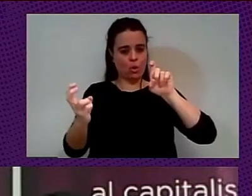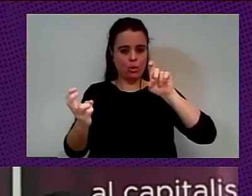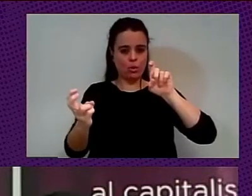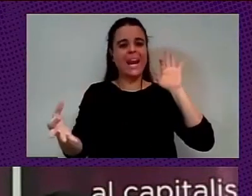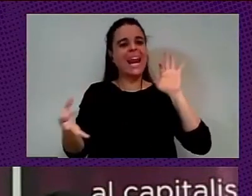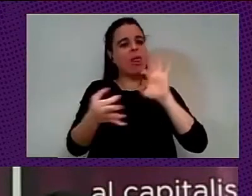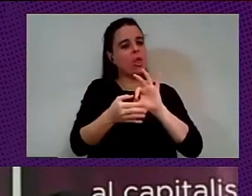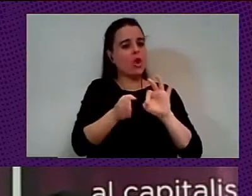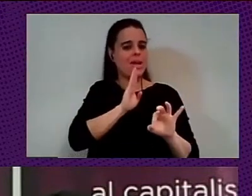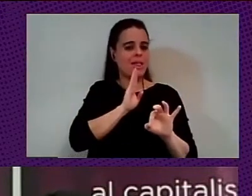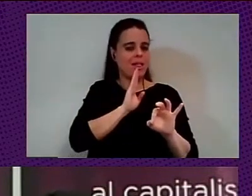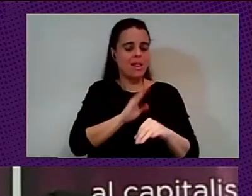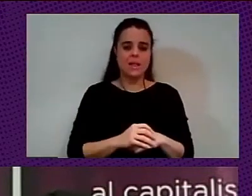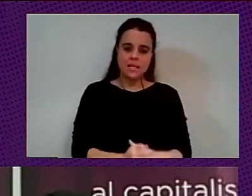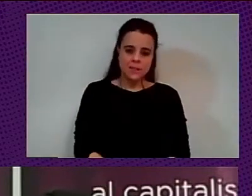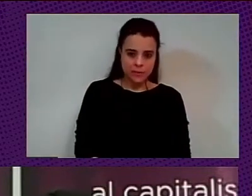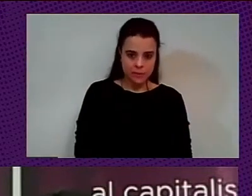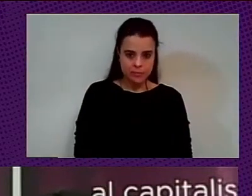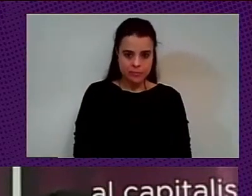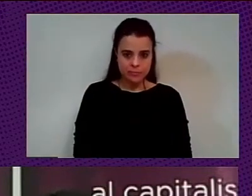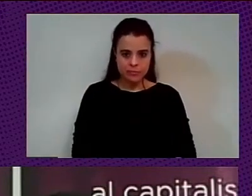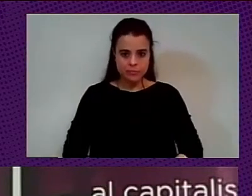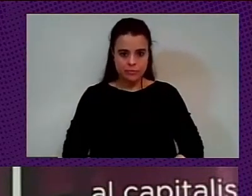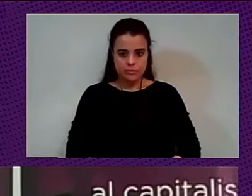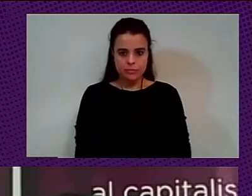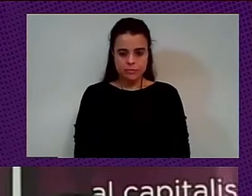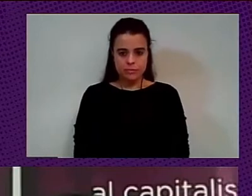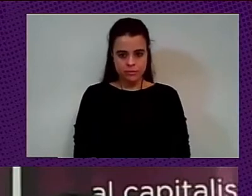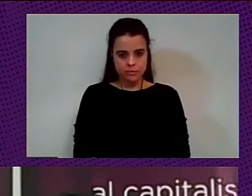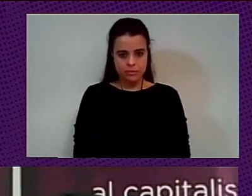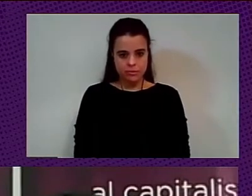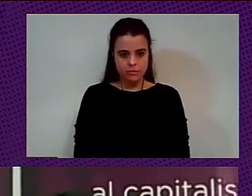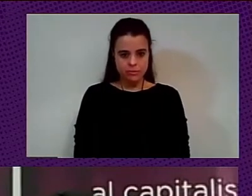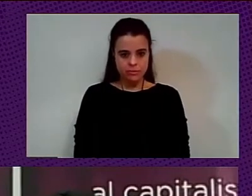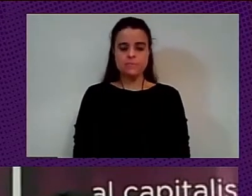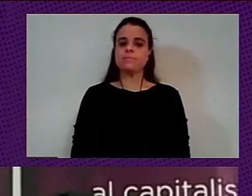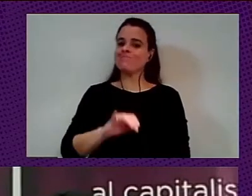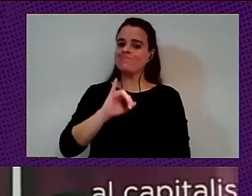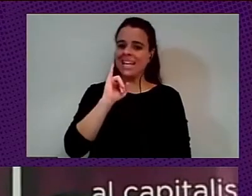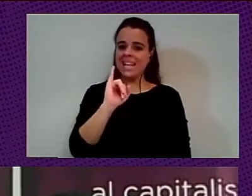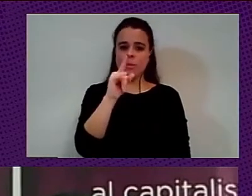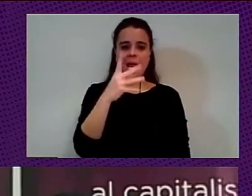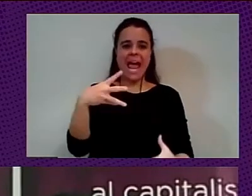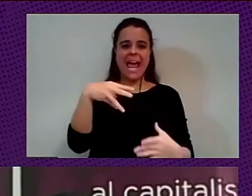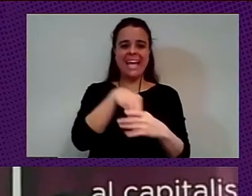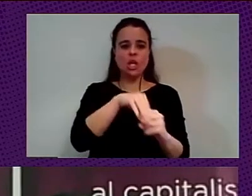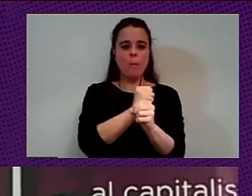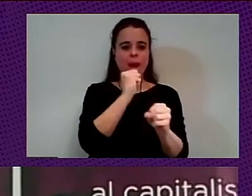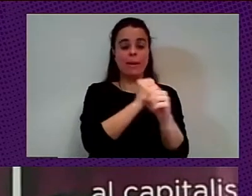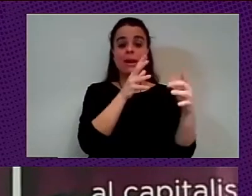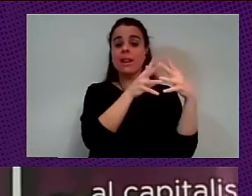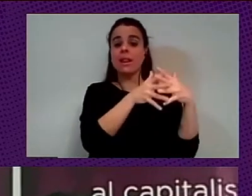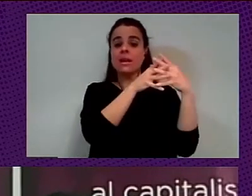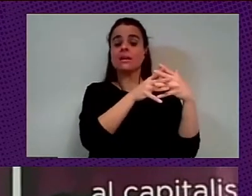that we have this digital interoperability in the European Union or in the US, but how do